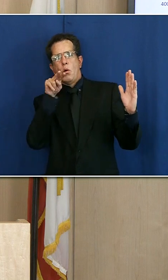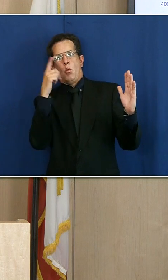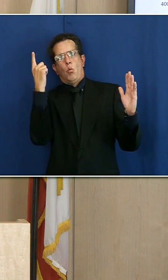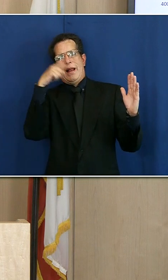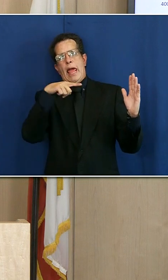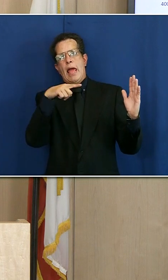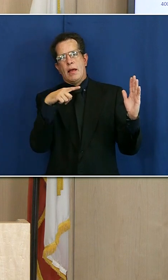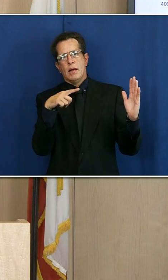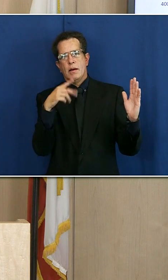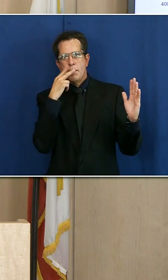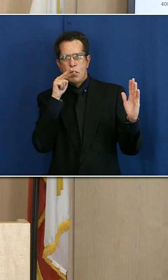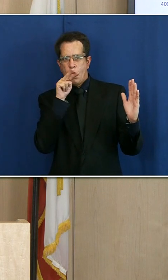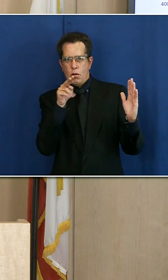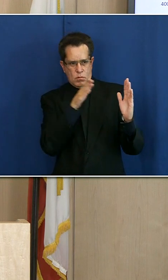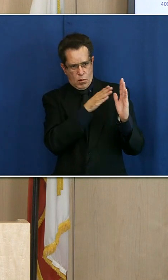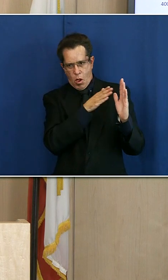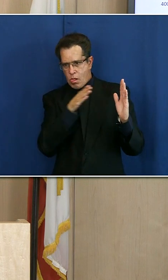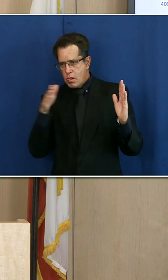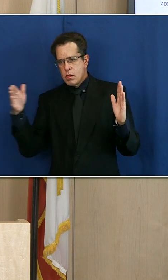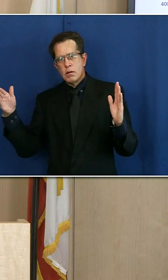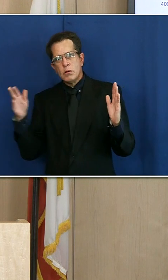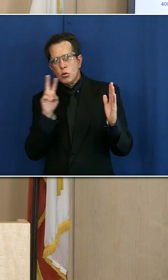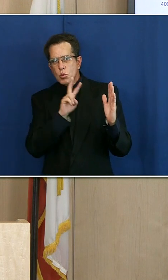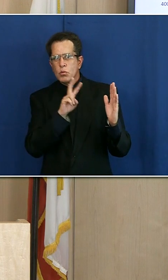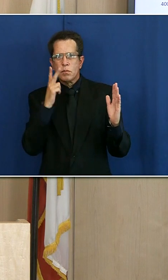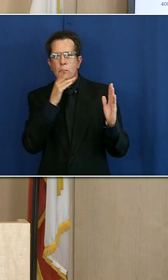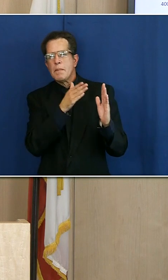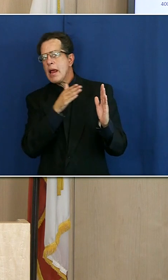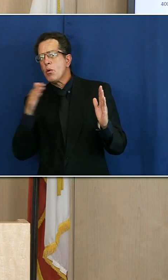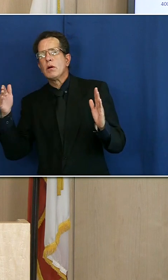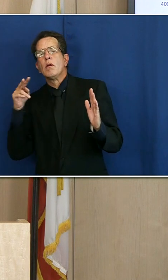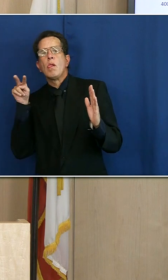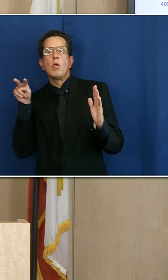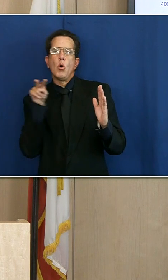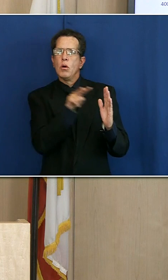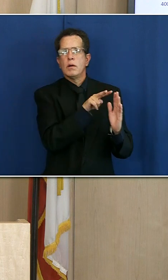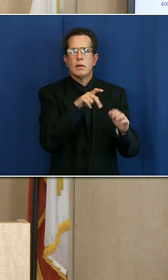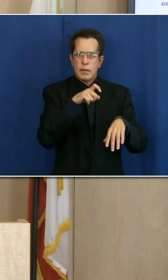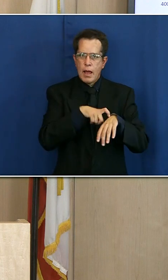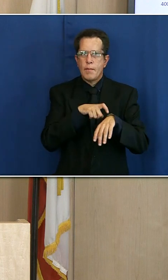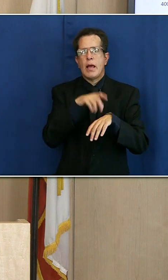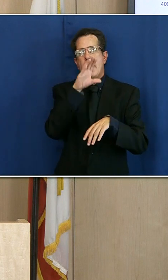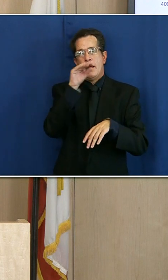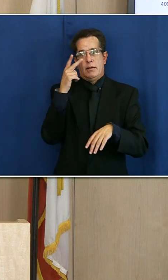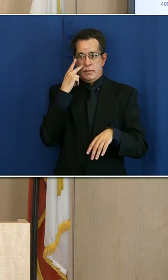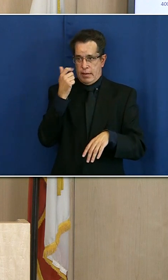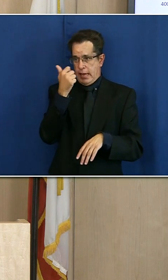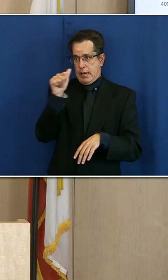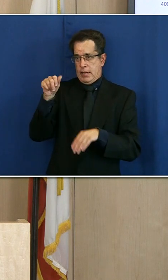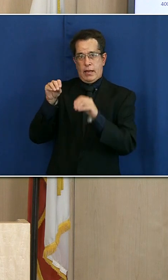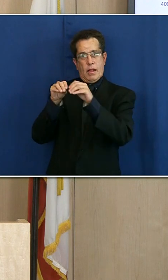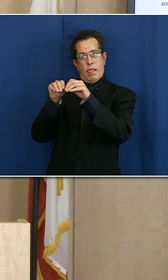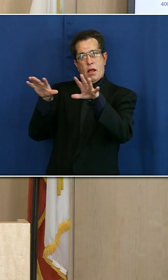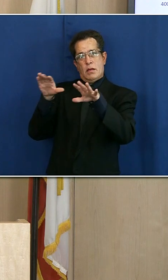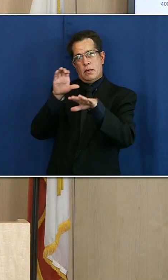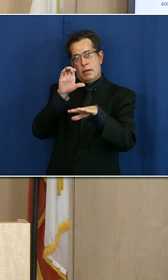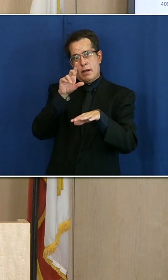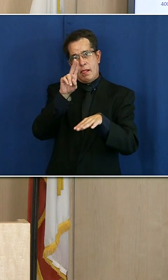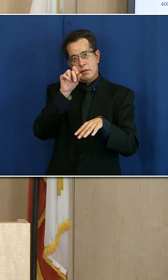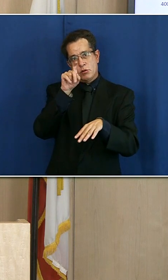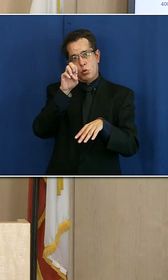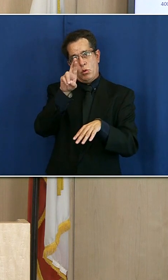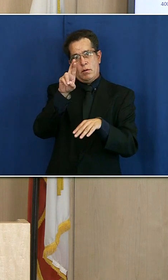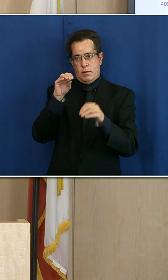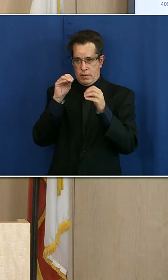day. And certainly we're concerned whenever we hear about clusters of cases or even one case in a specific